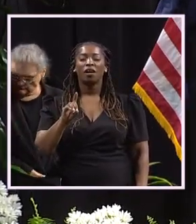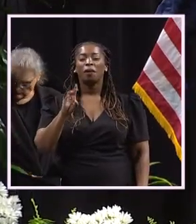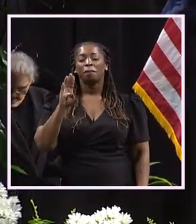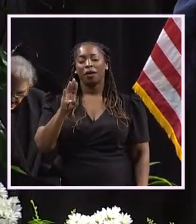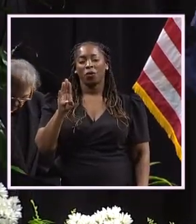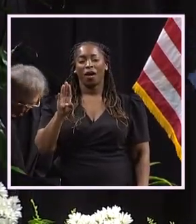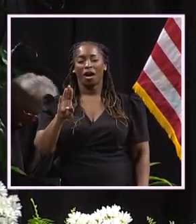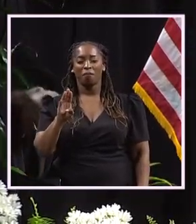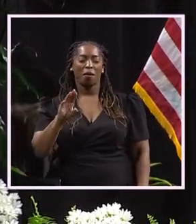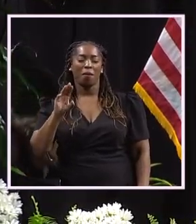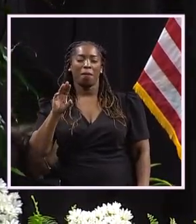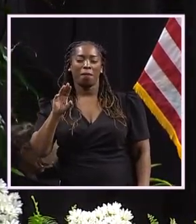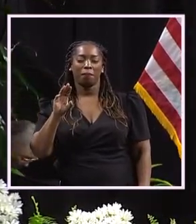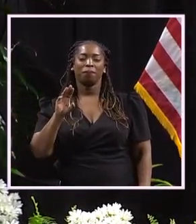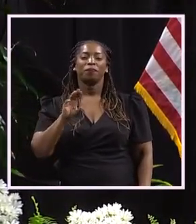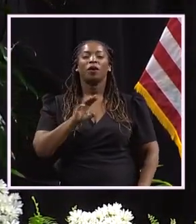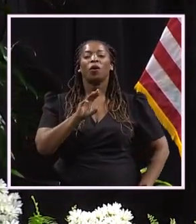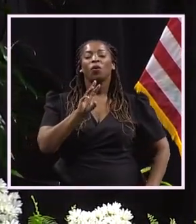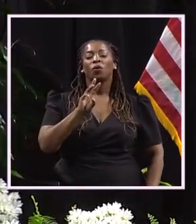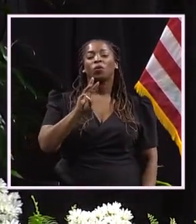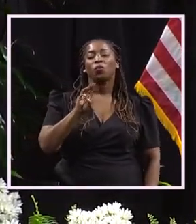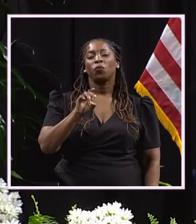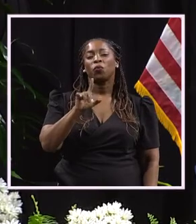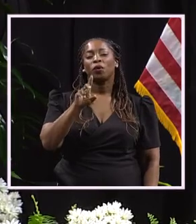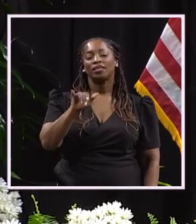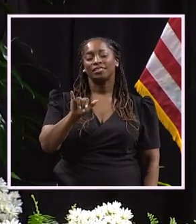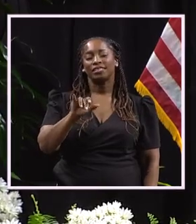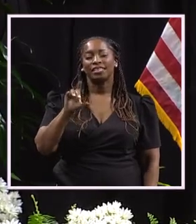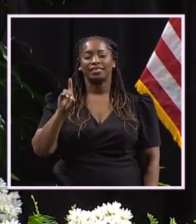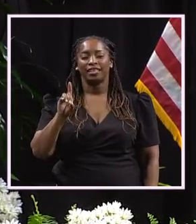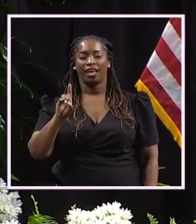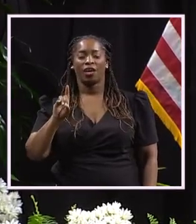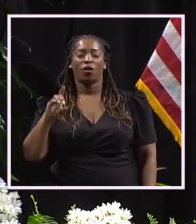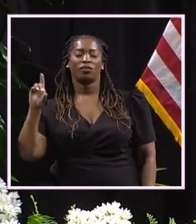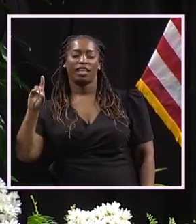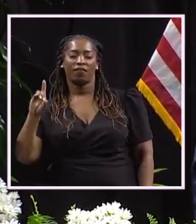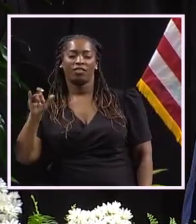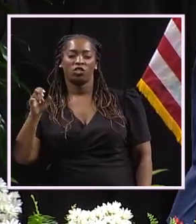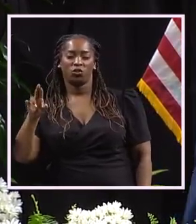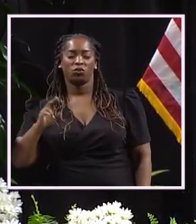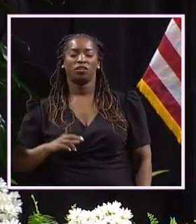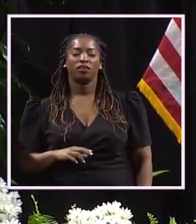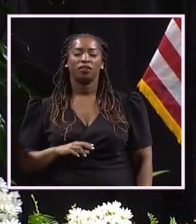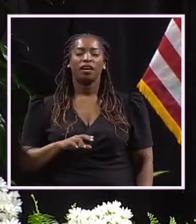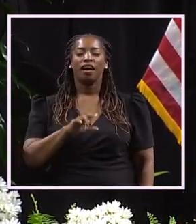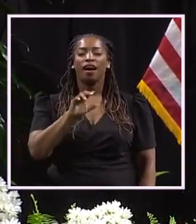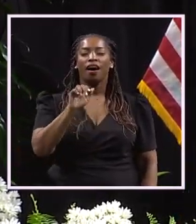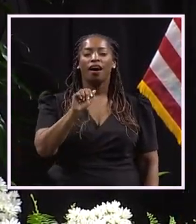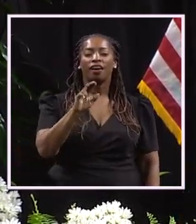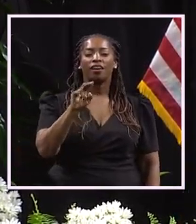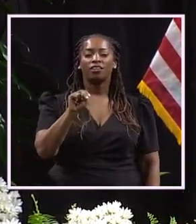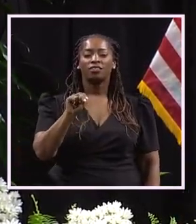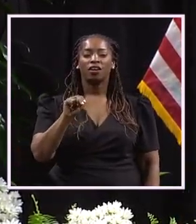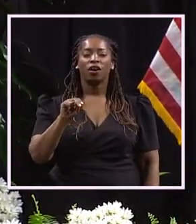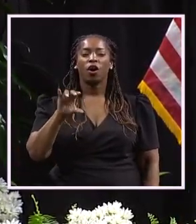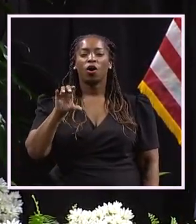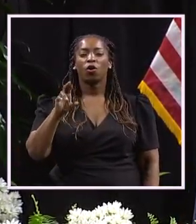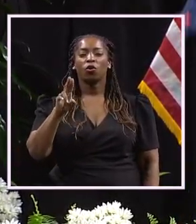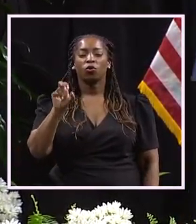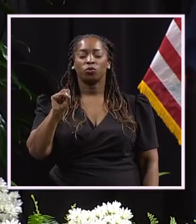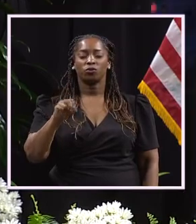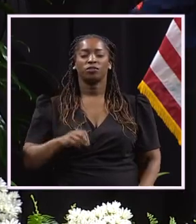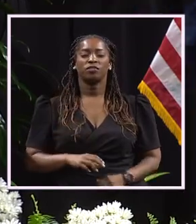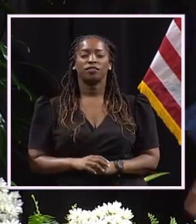of Arts. Wesley Dale Davis Jr. Maria Jose Holguin Cruz, Master of Arts. Amber